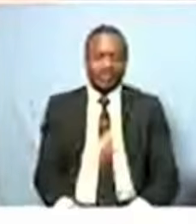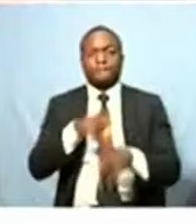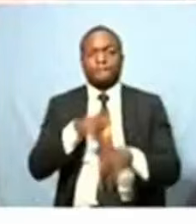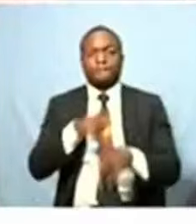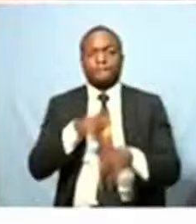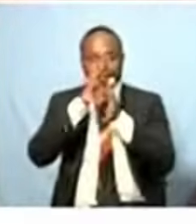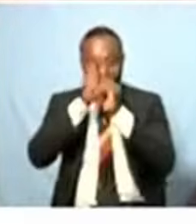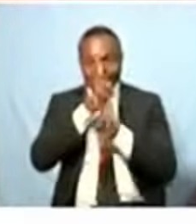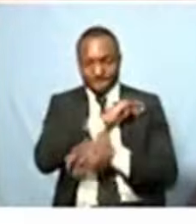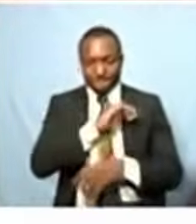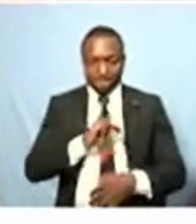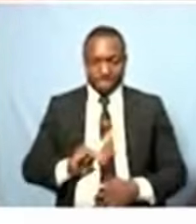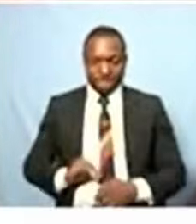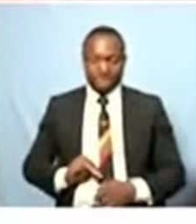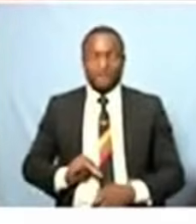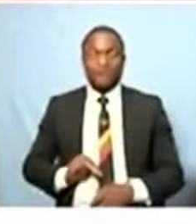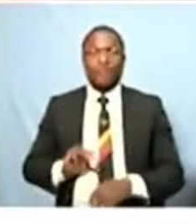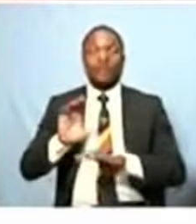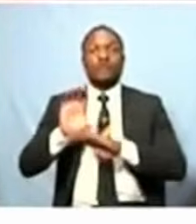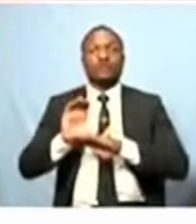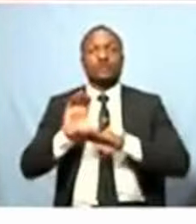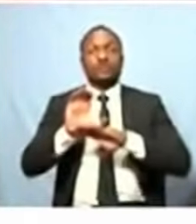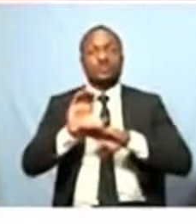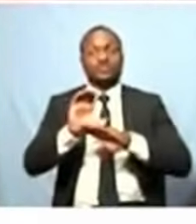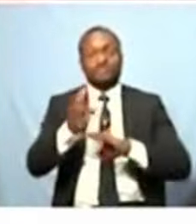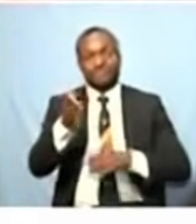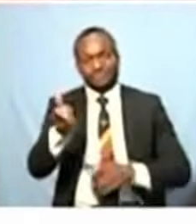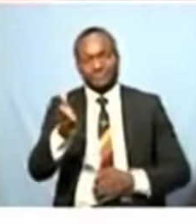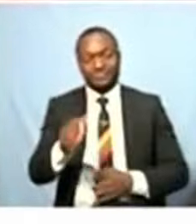The Honorable Member for Chiruvi.